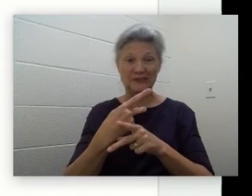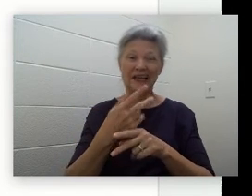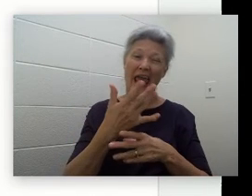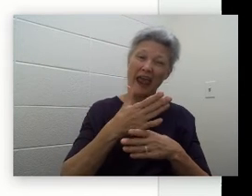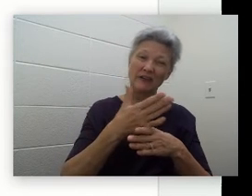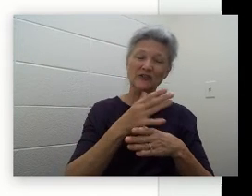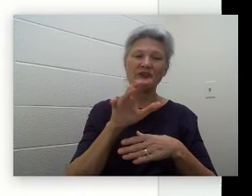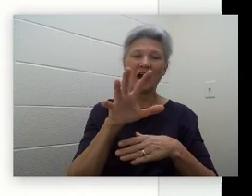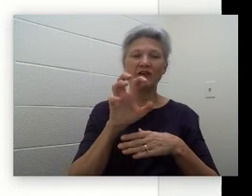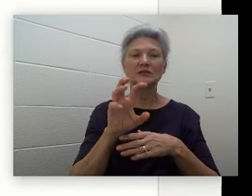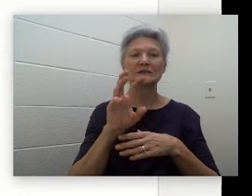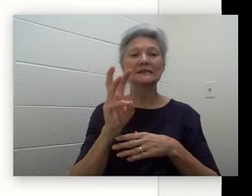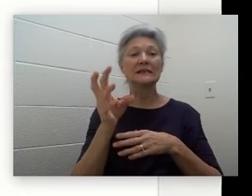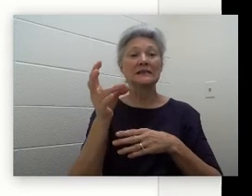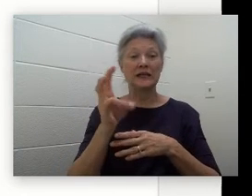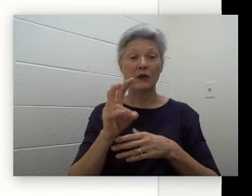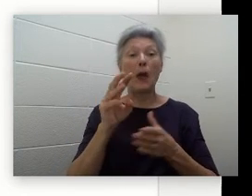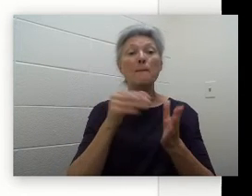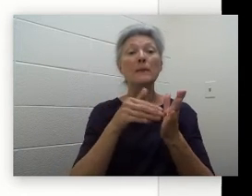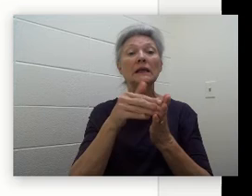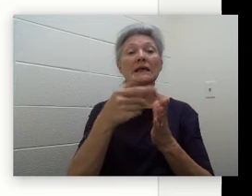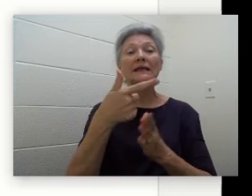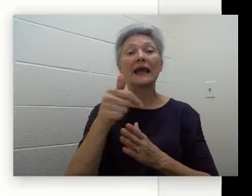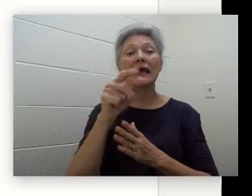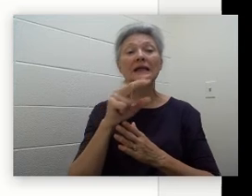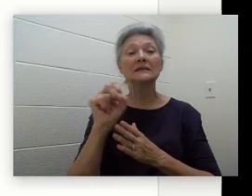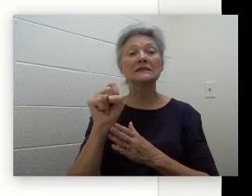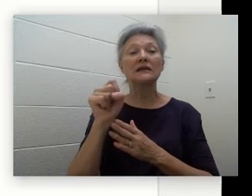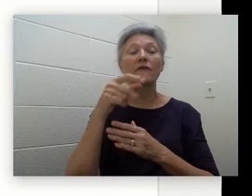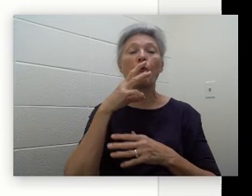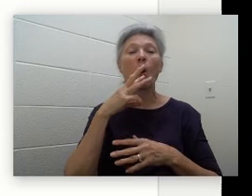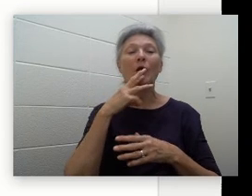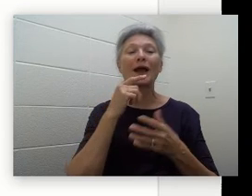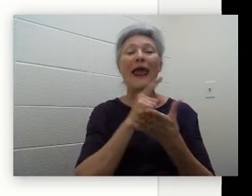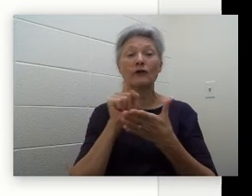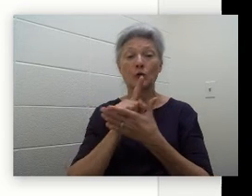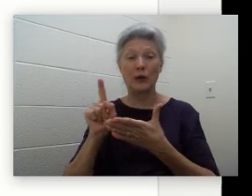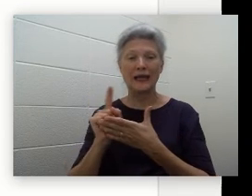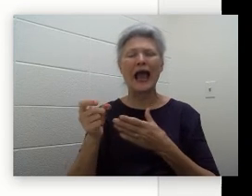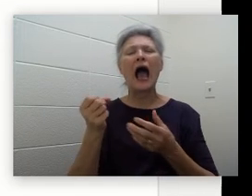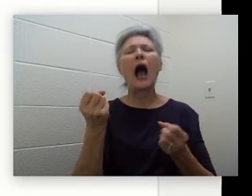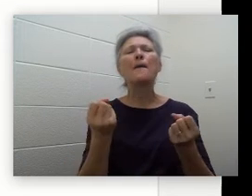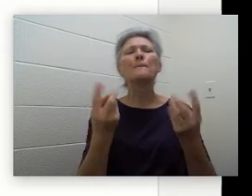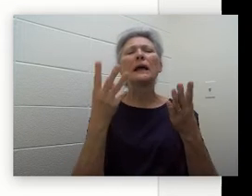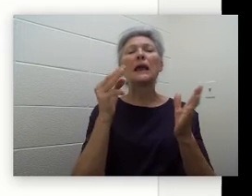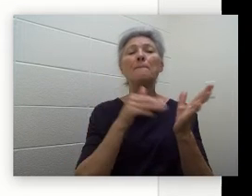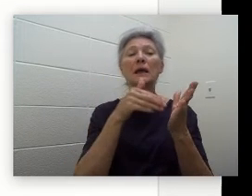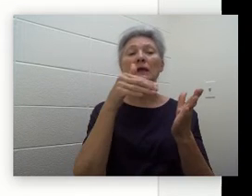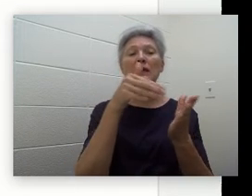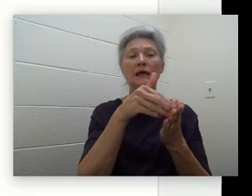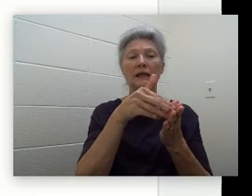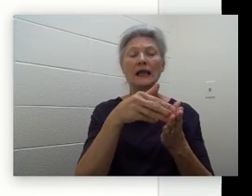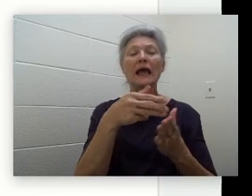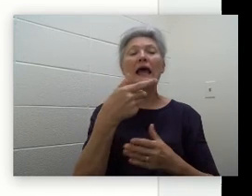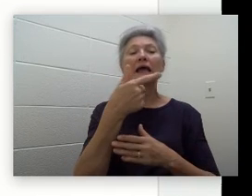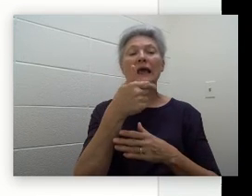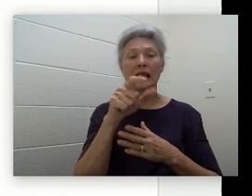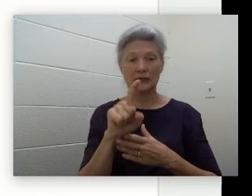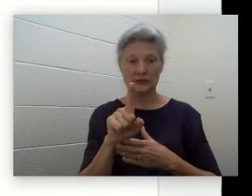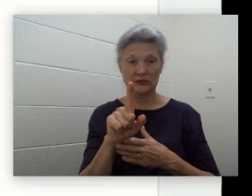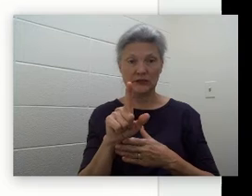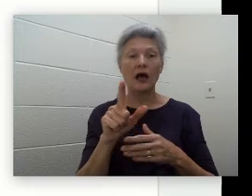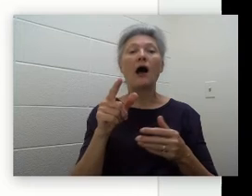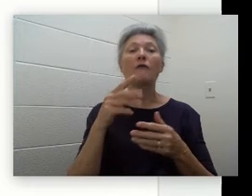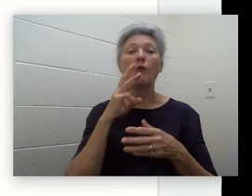567 million gallons of water per week. How many million gallons of water do the springs produce in